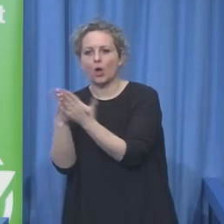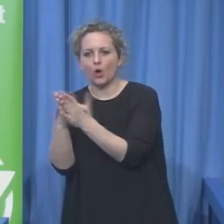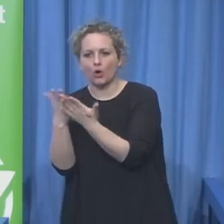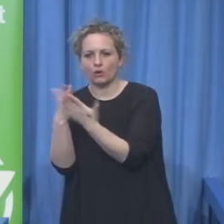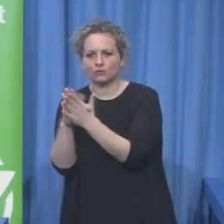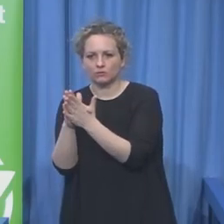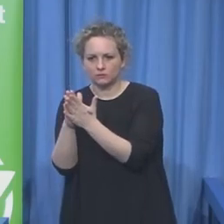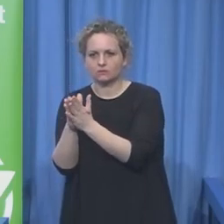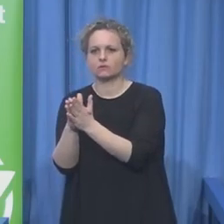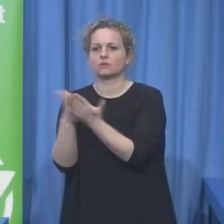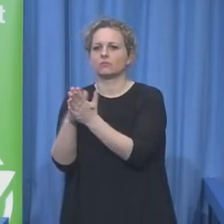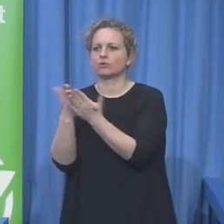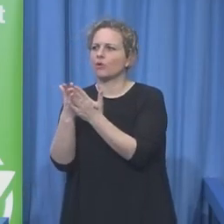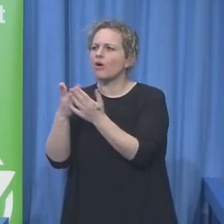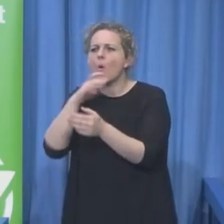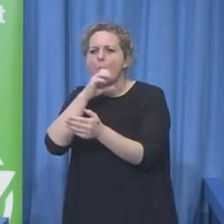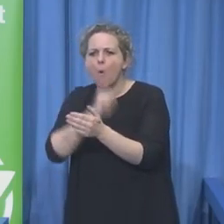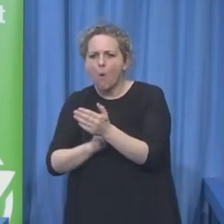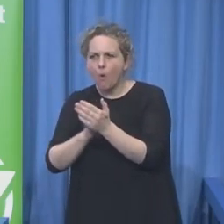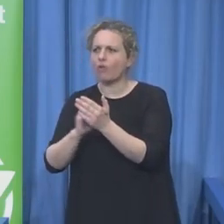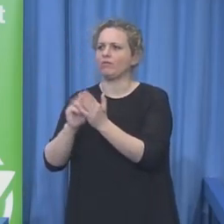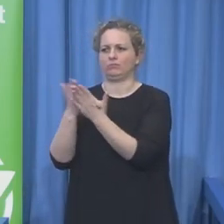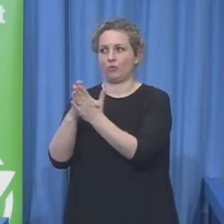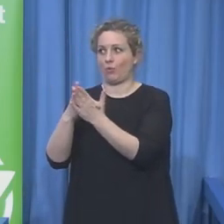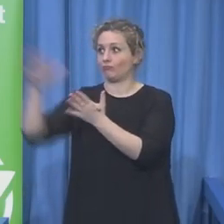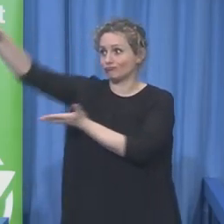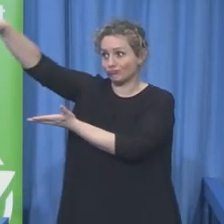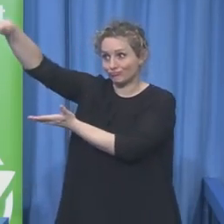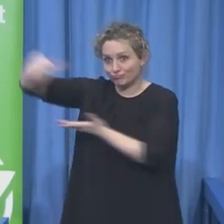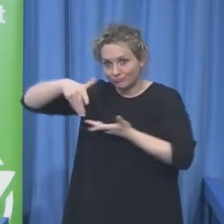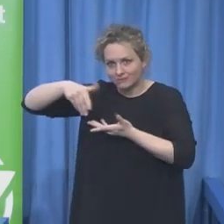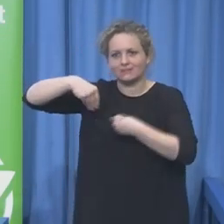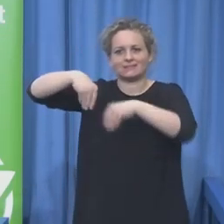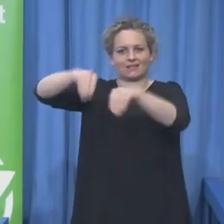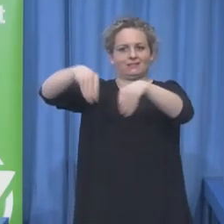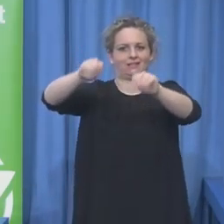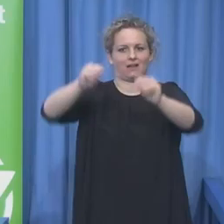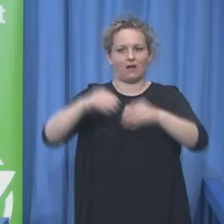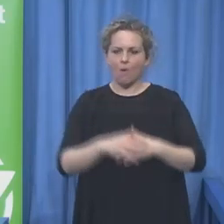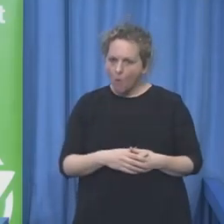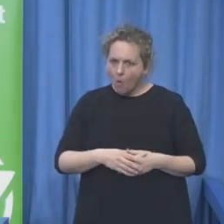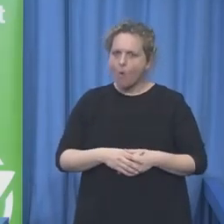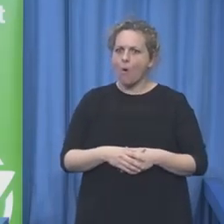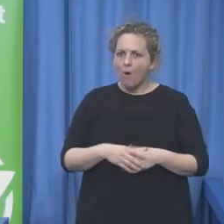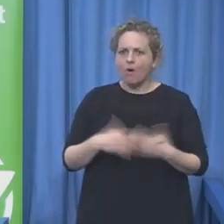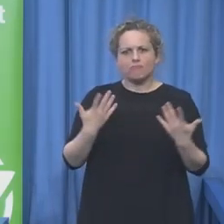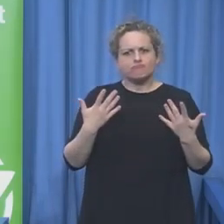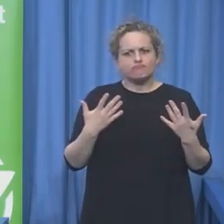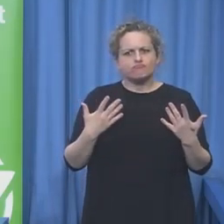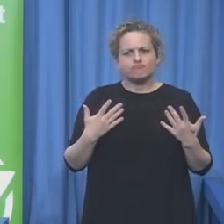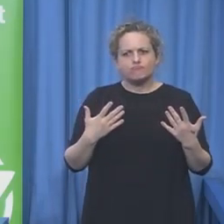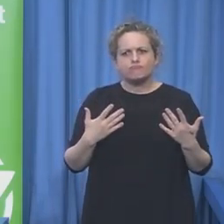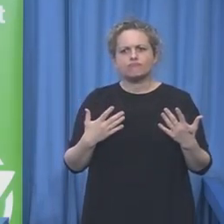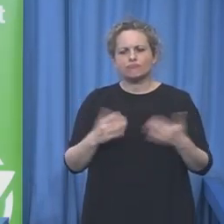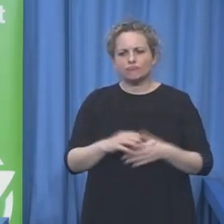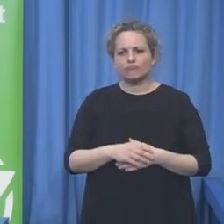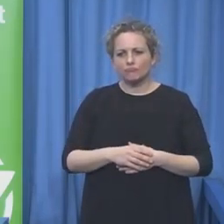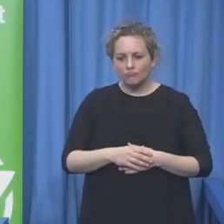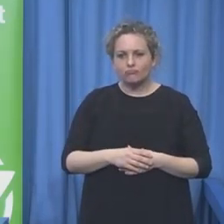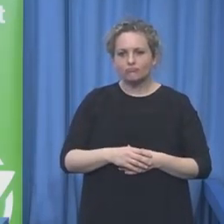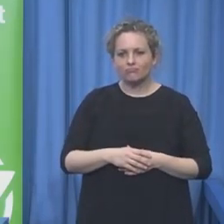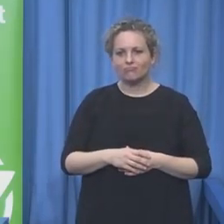the Israeli biggest second-hand book website, and 500 bookshelves in different coffee